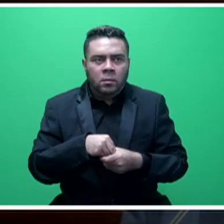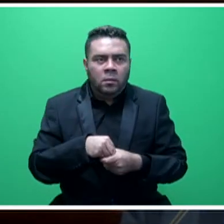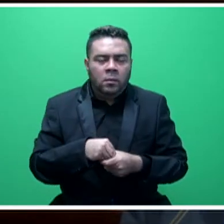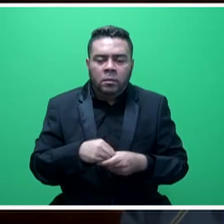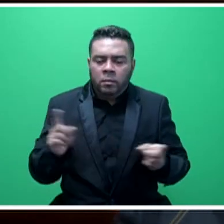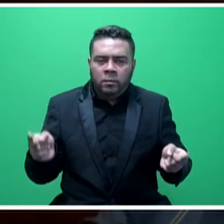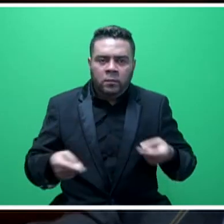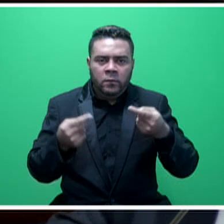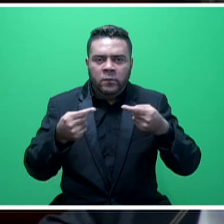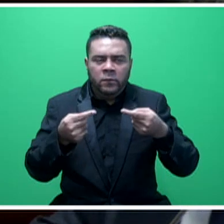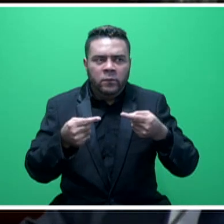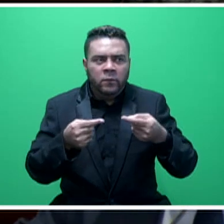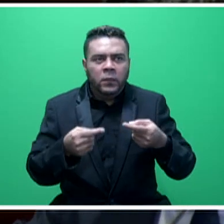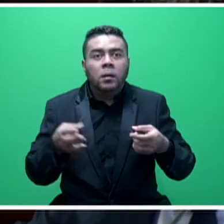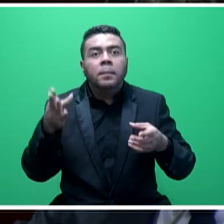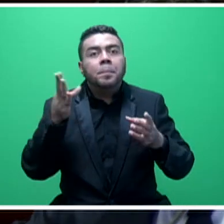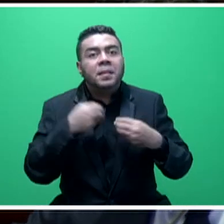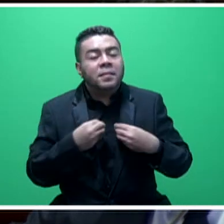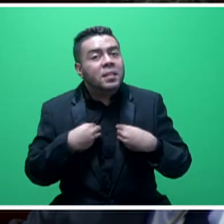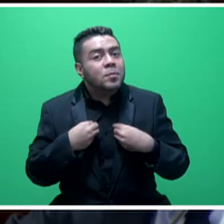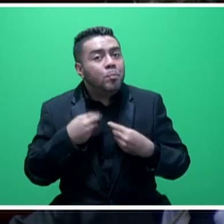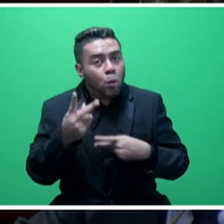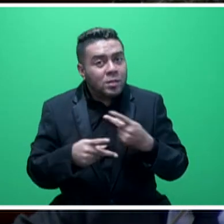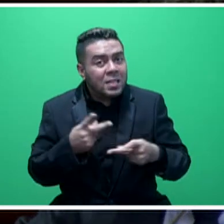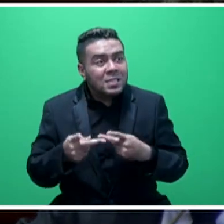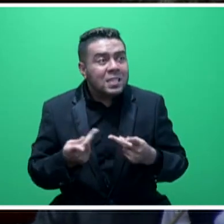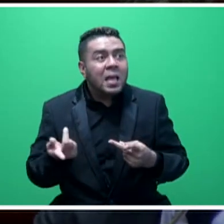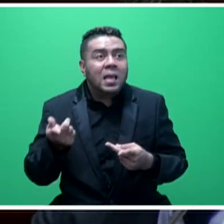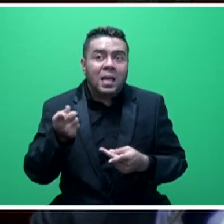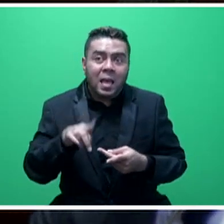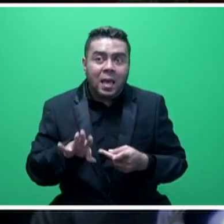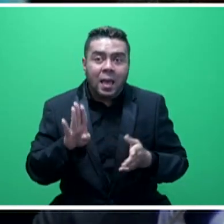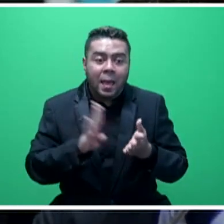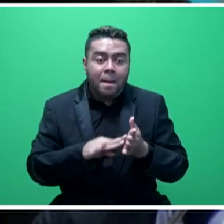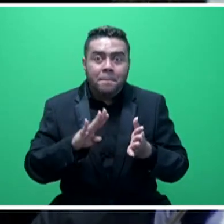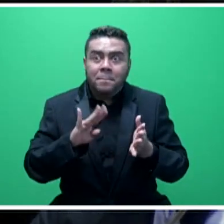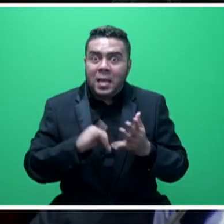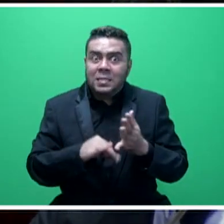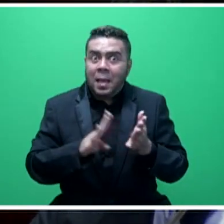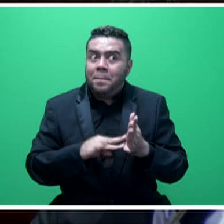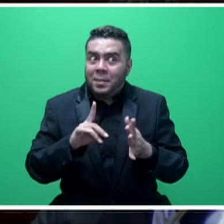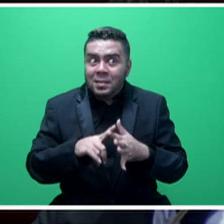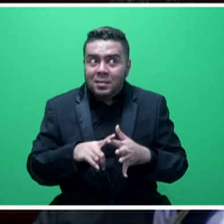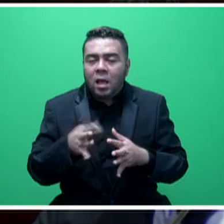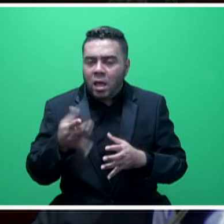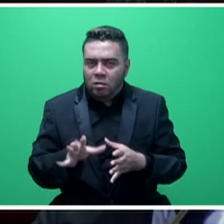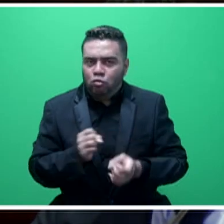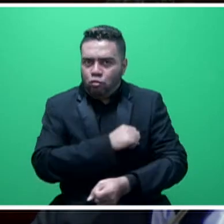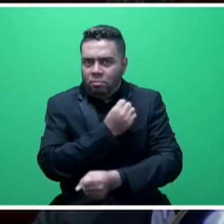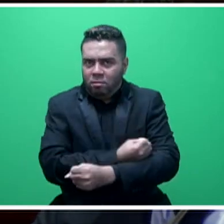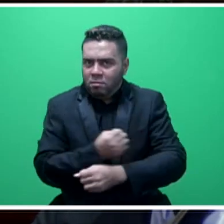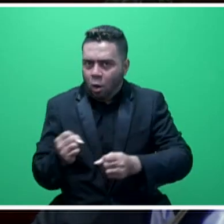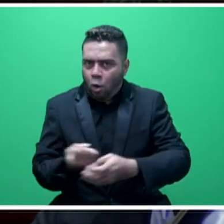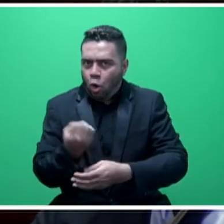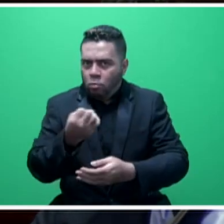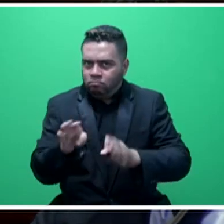competitive, streamlining business processes, empowering MSMEs, and strengthening and diversifying our economic base. You